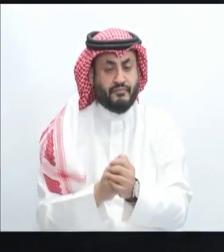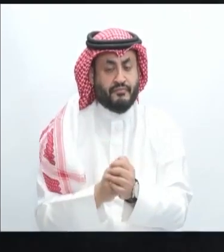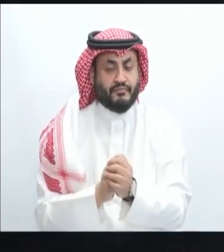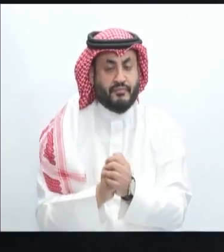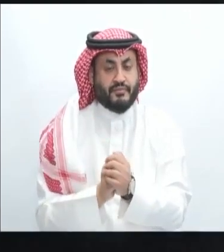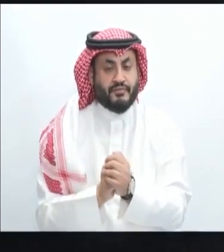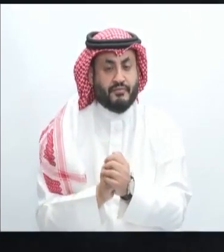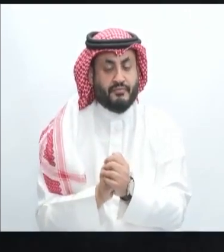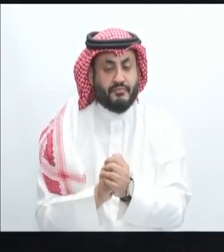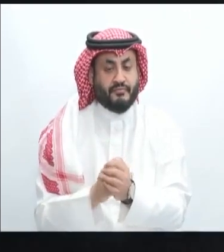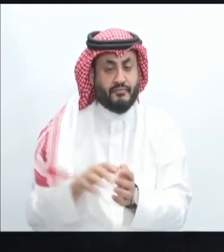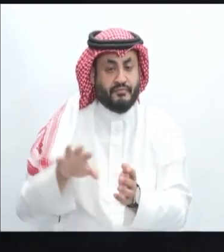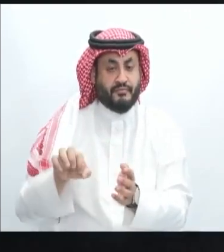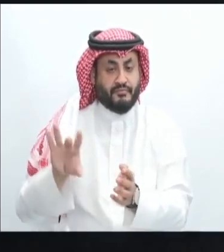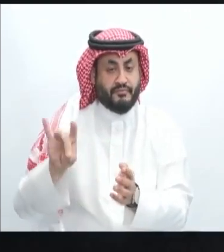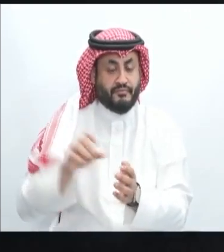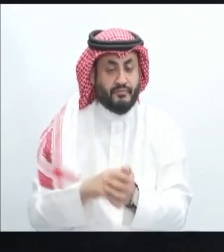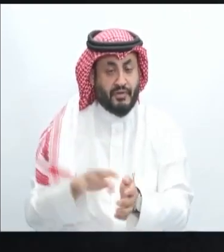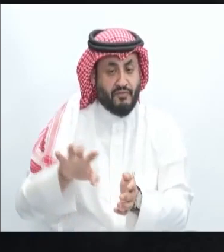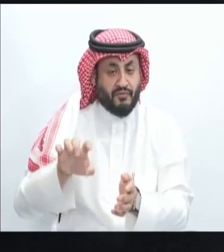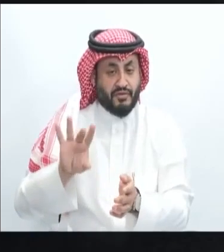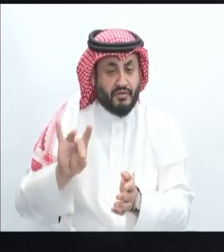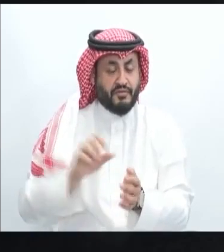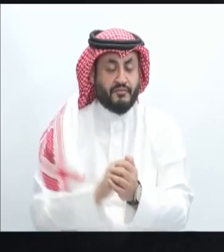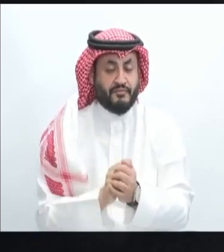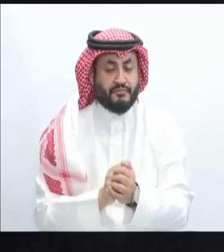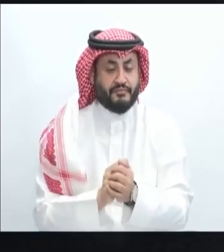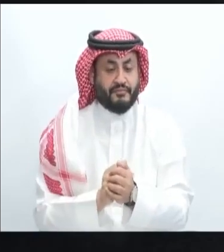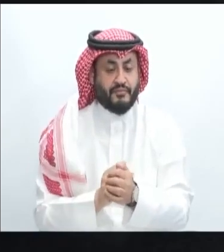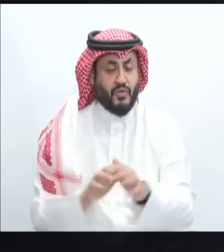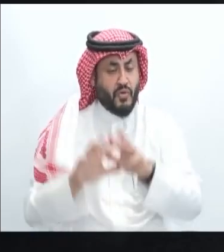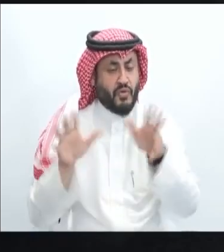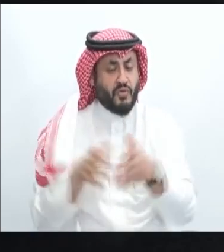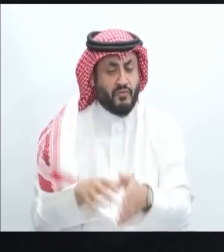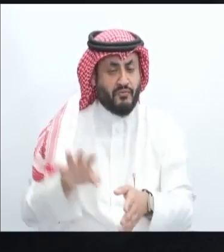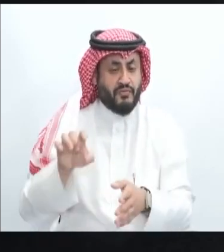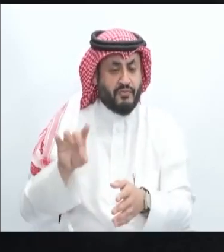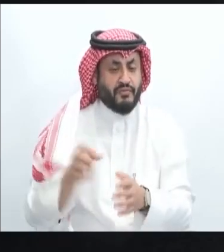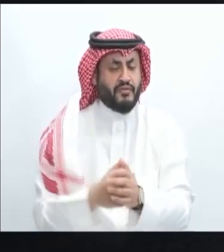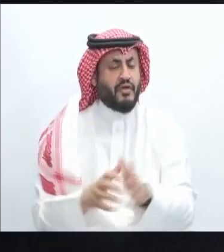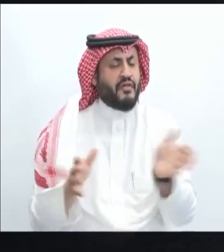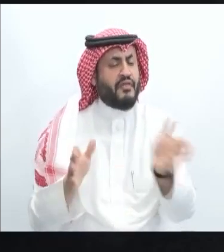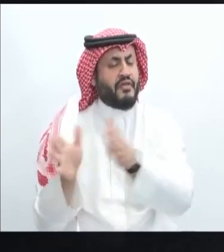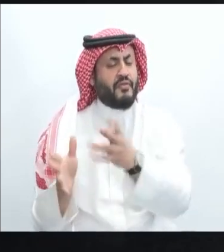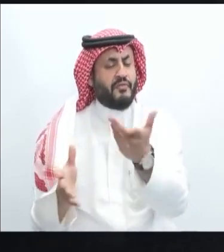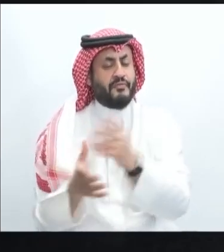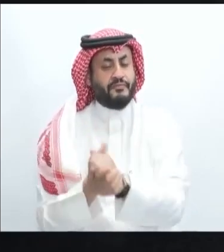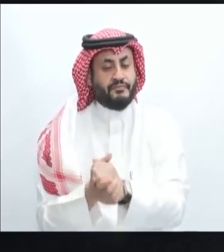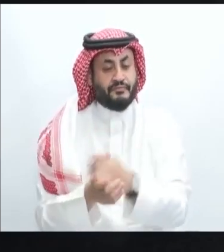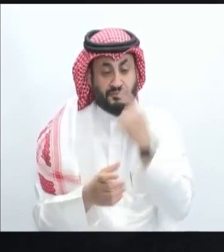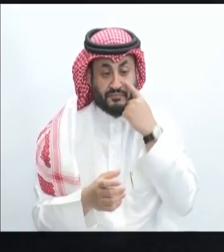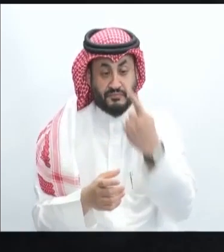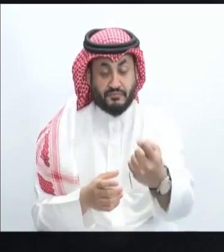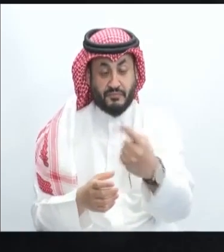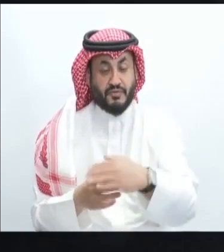So after I count all of the grades or points I make, what is left? Here